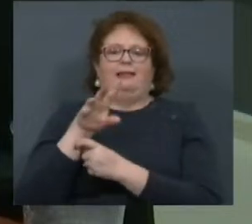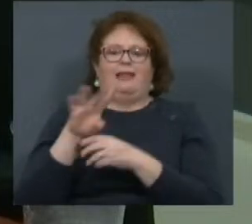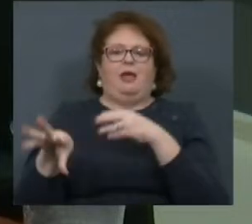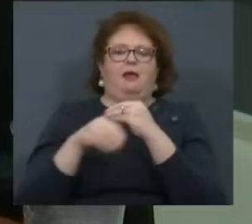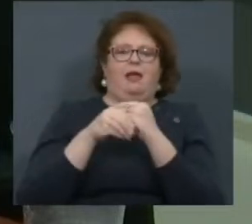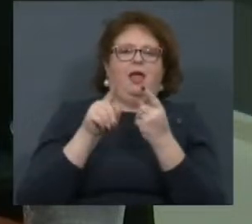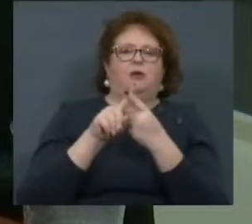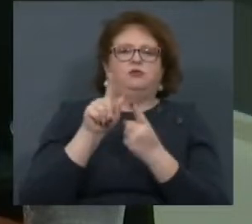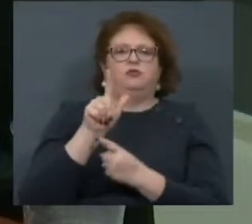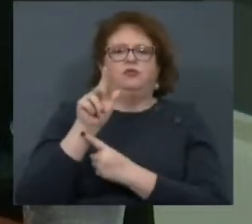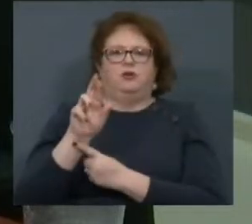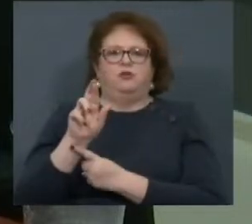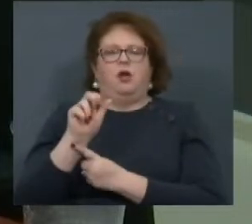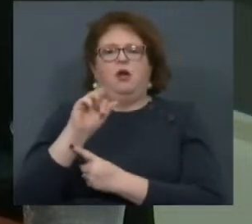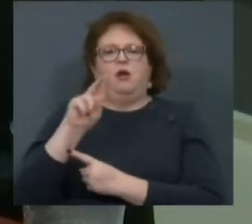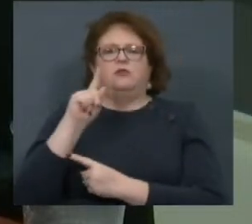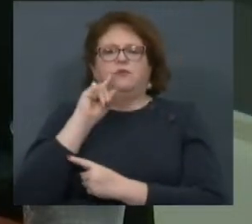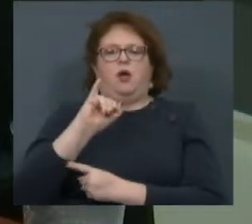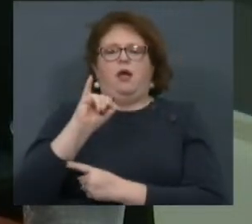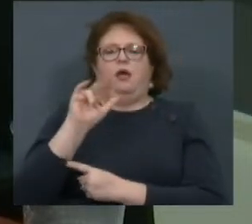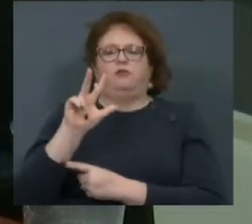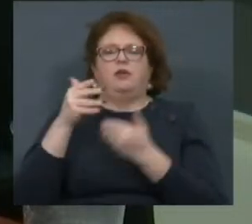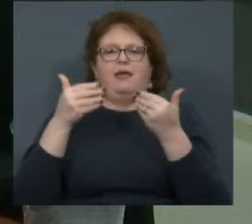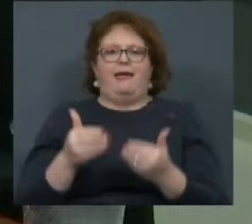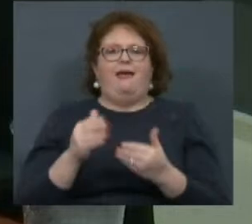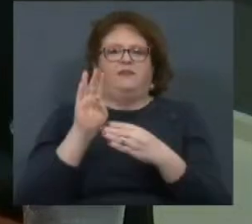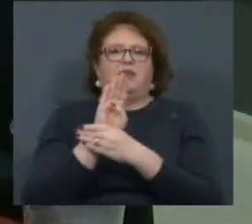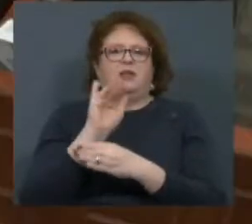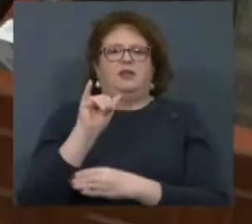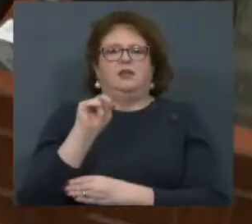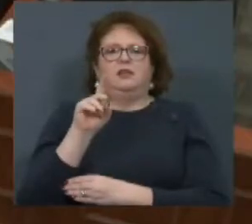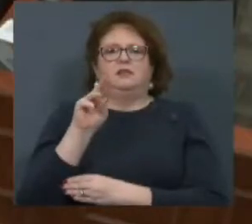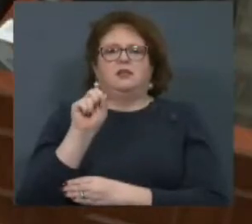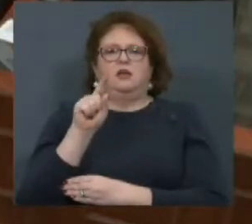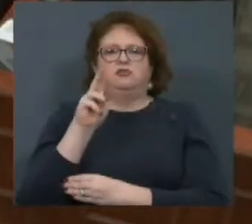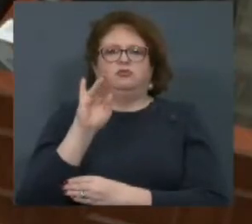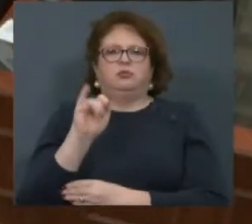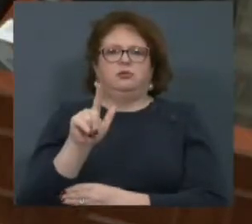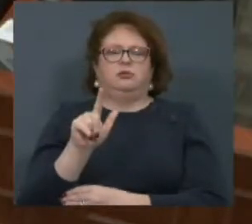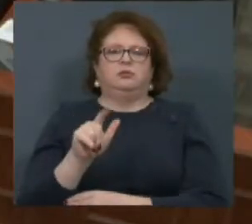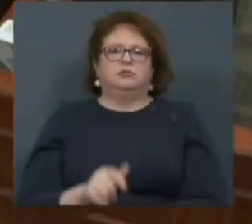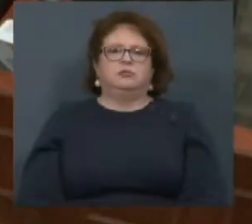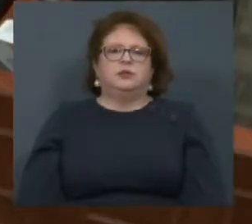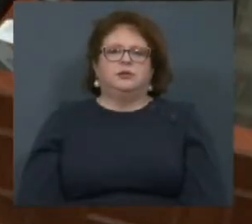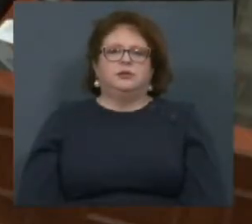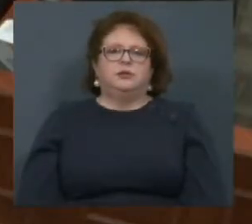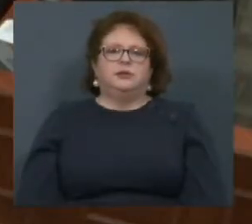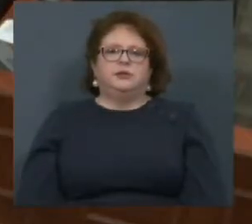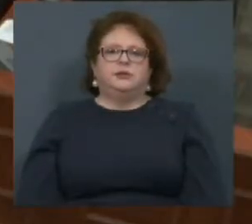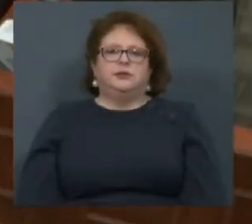Arkansas, to zone said land to I-3 heavy industrial and for other purposes. First reading.